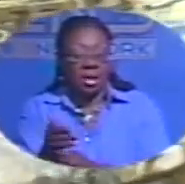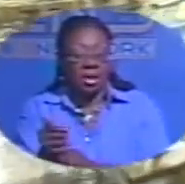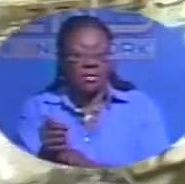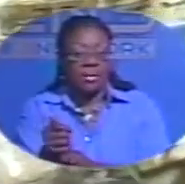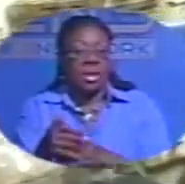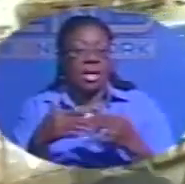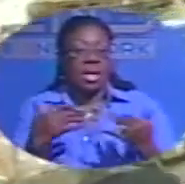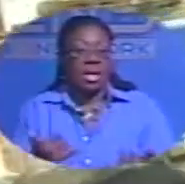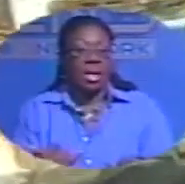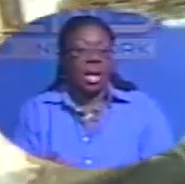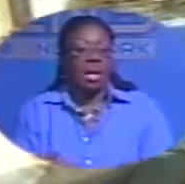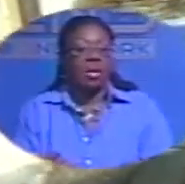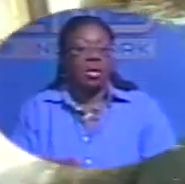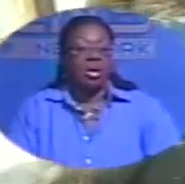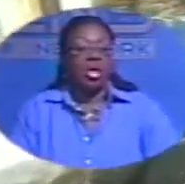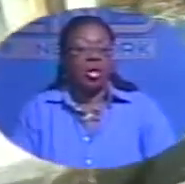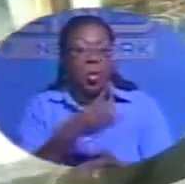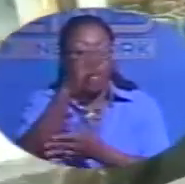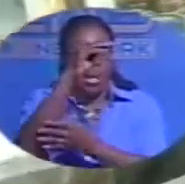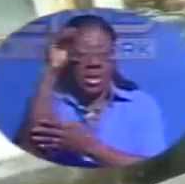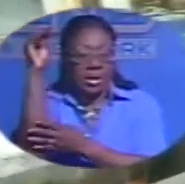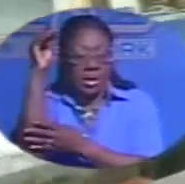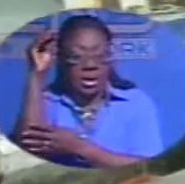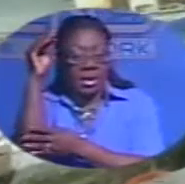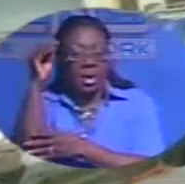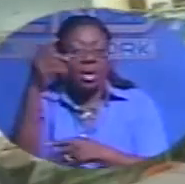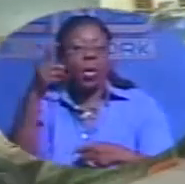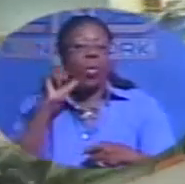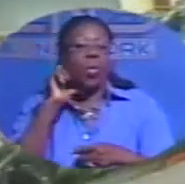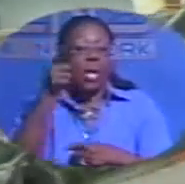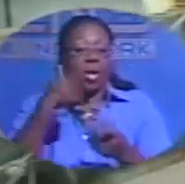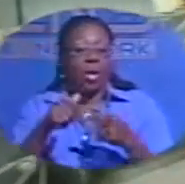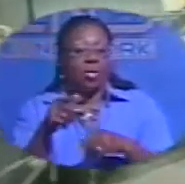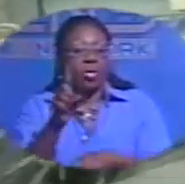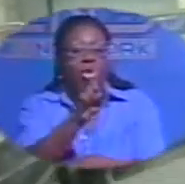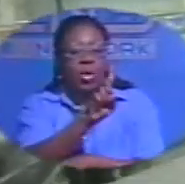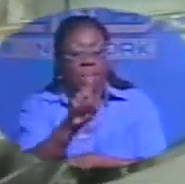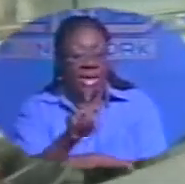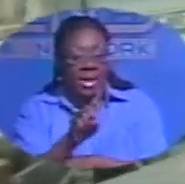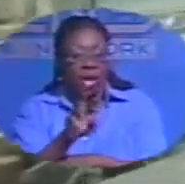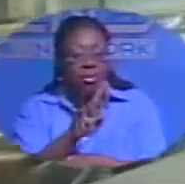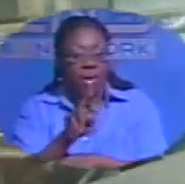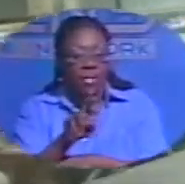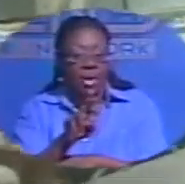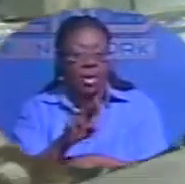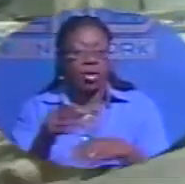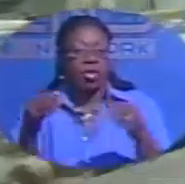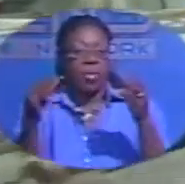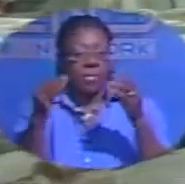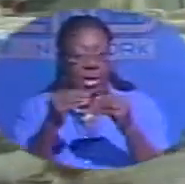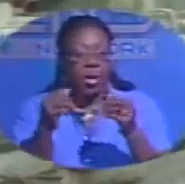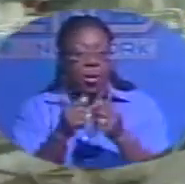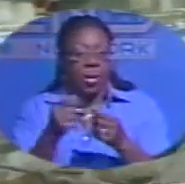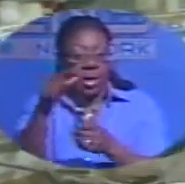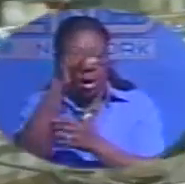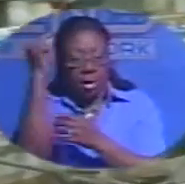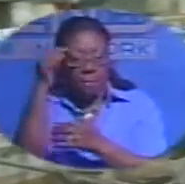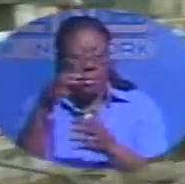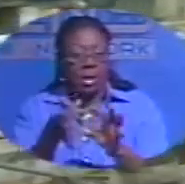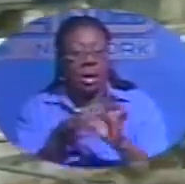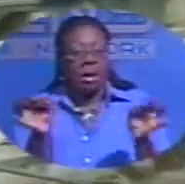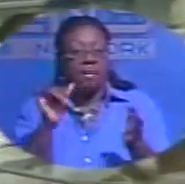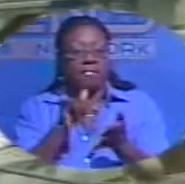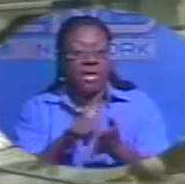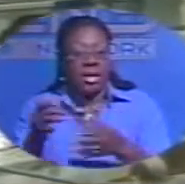the industry's new minister is taking it a step further. He will go to the Dominican Republic to meet with the government of that country. To ensure that they